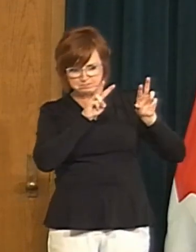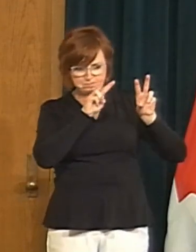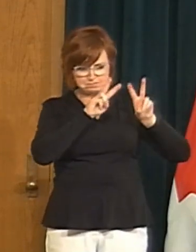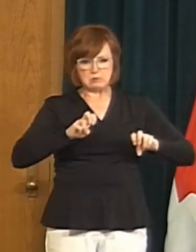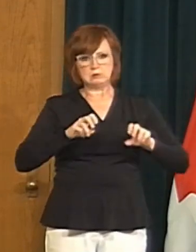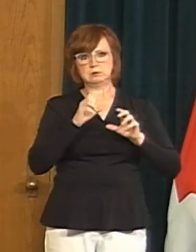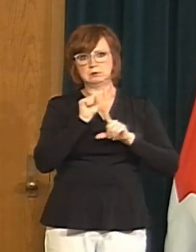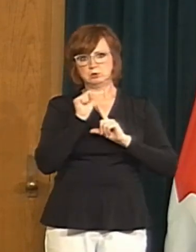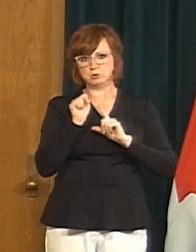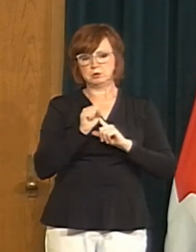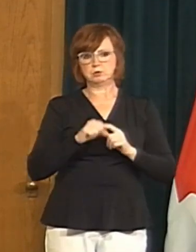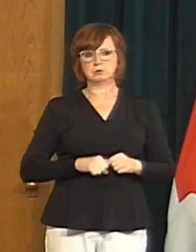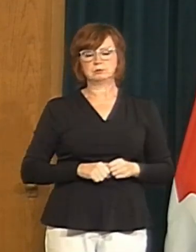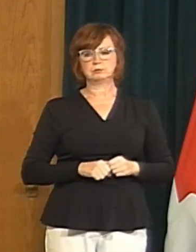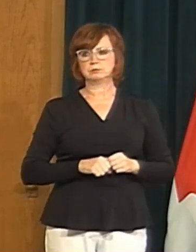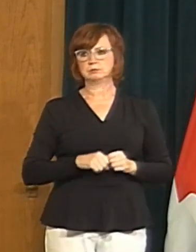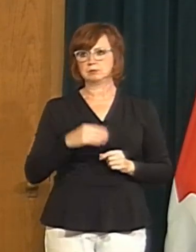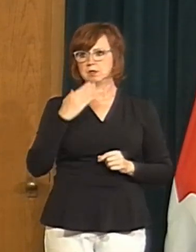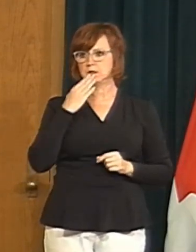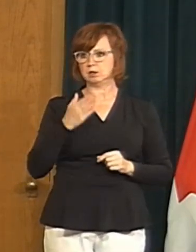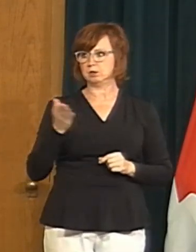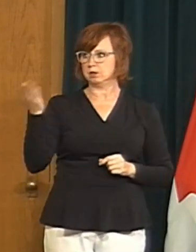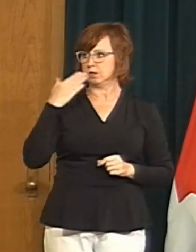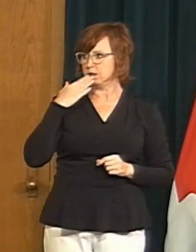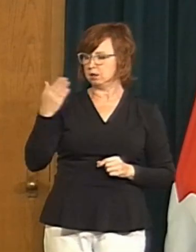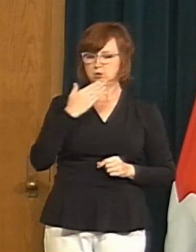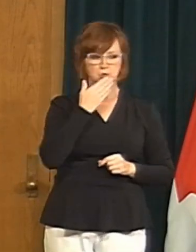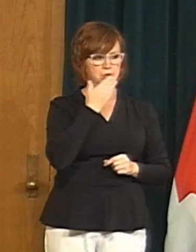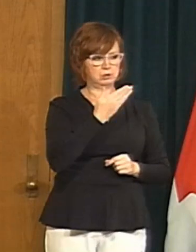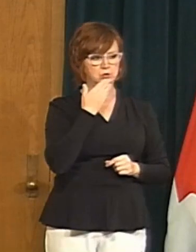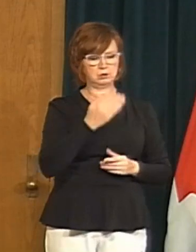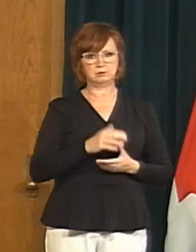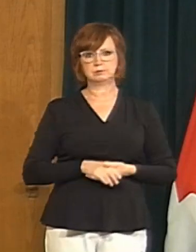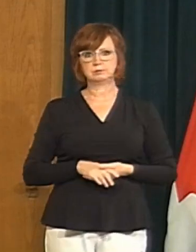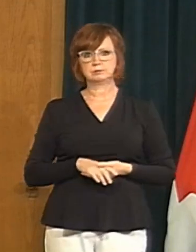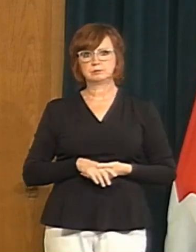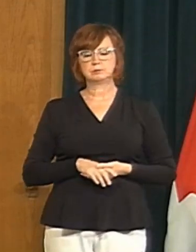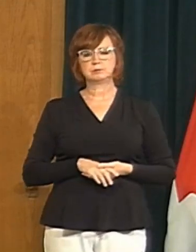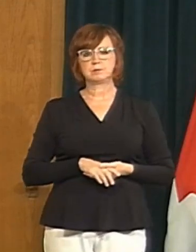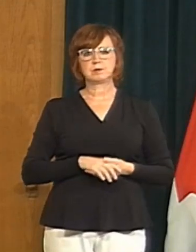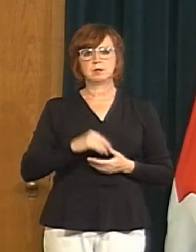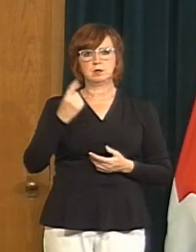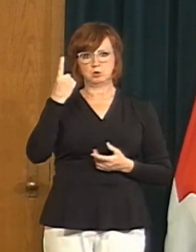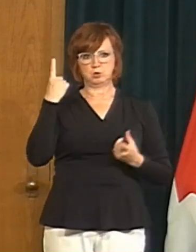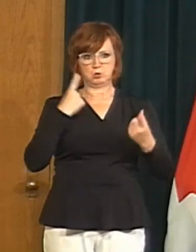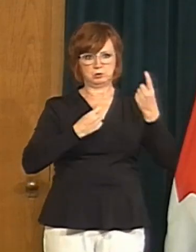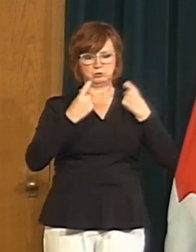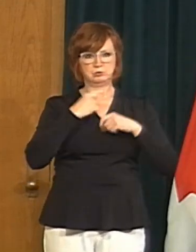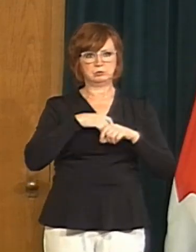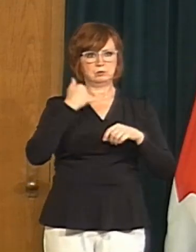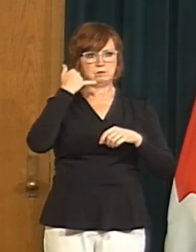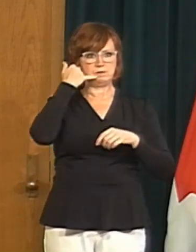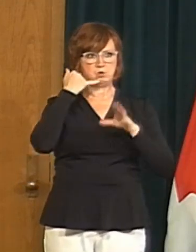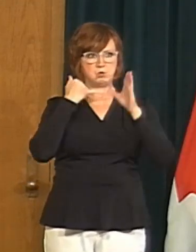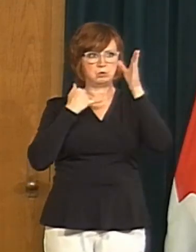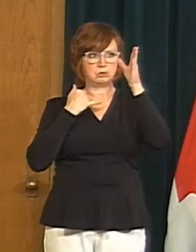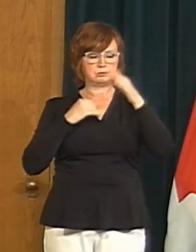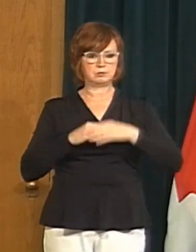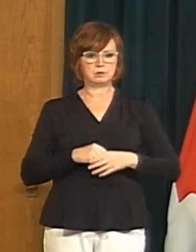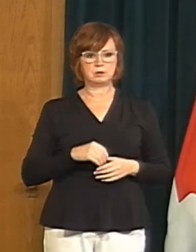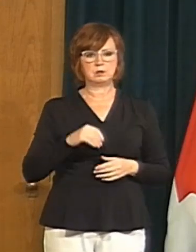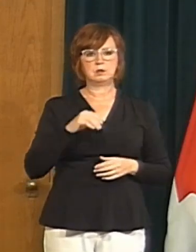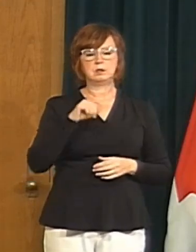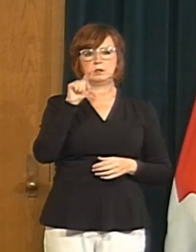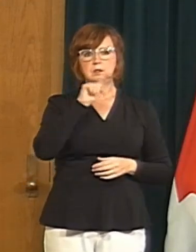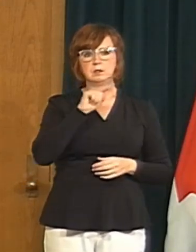numbers going up. Thank you. Thank you, Doctor. Thank you, Premier. We'll now take questions from the phone line. Operator. We have